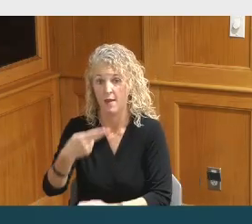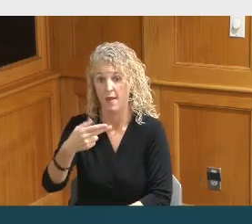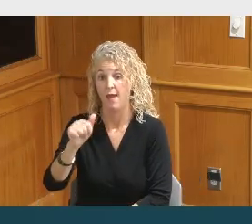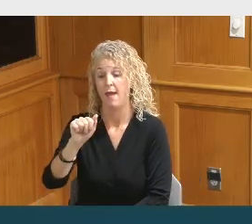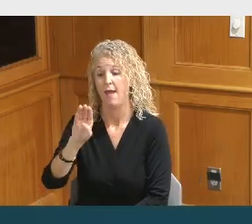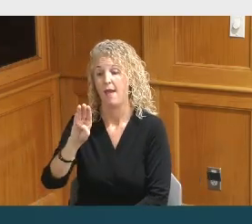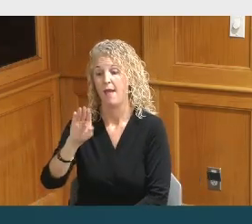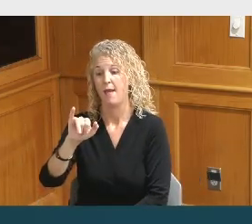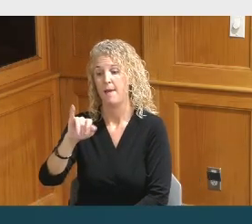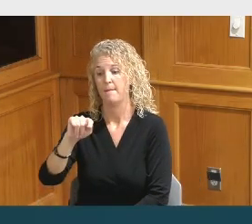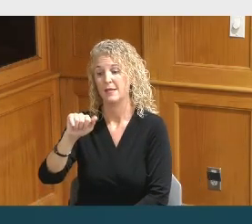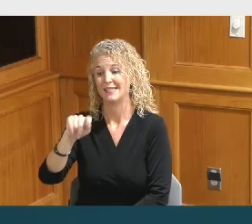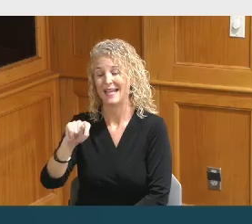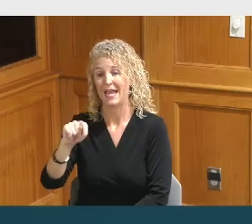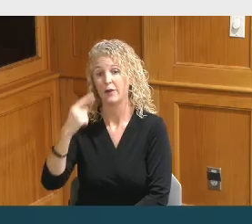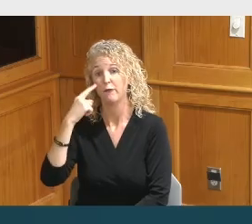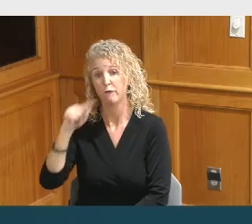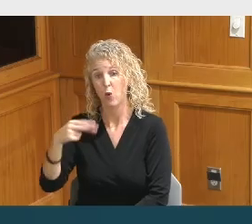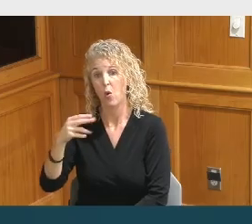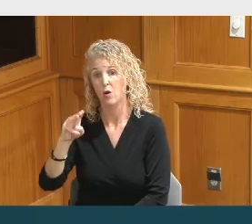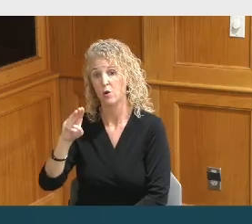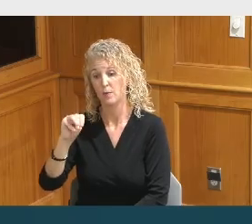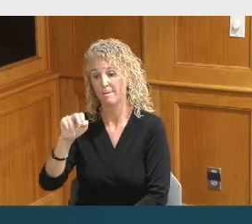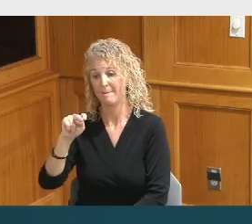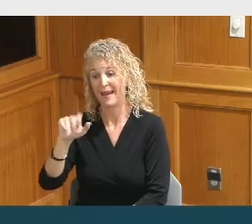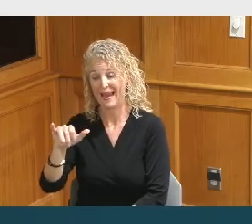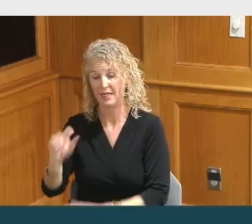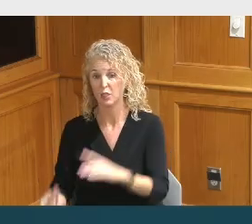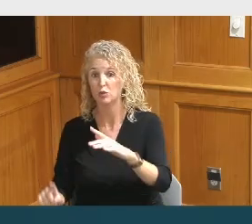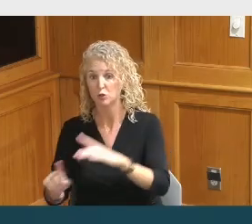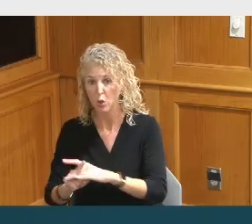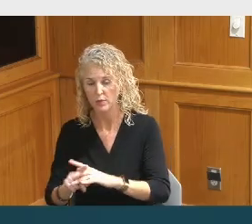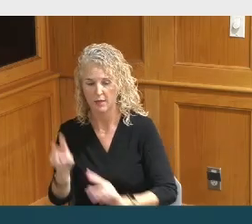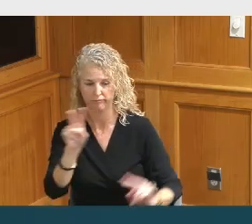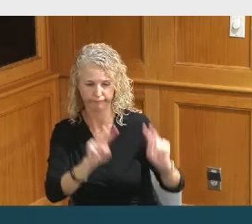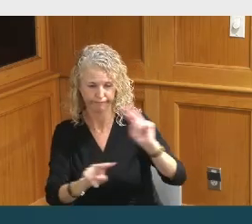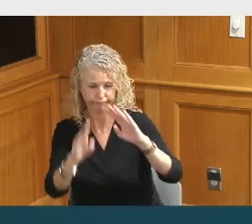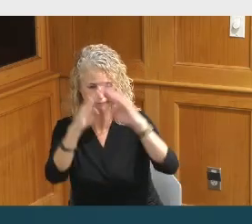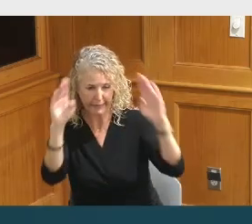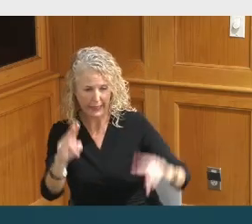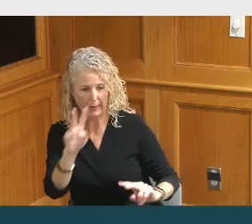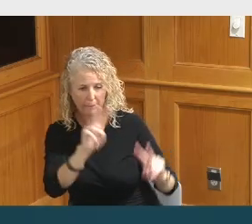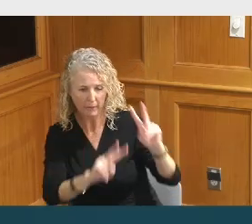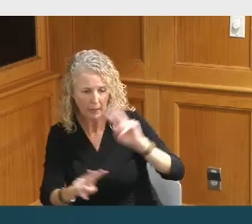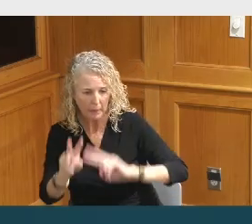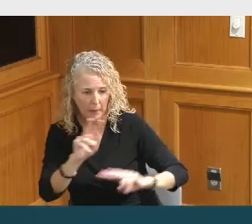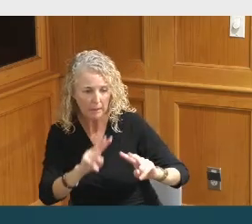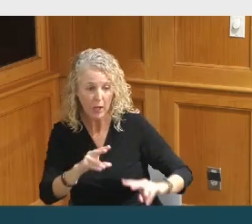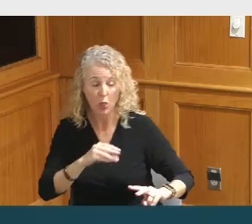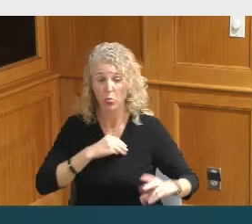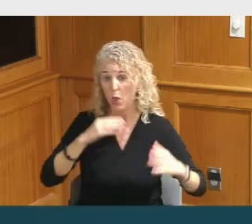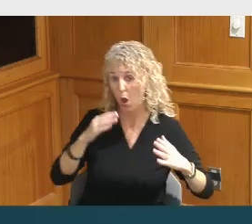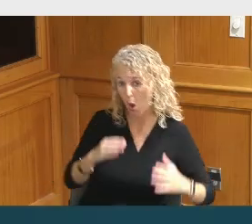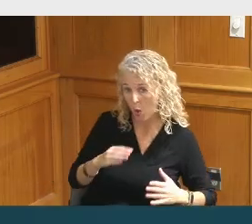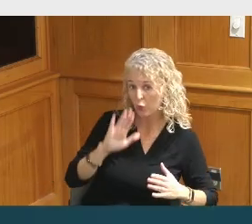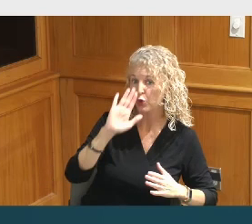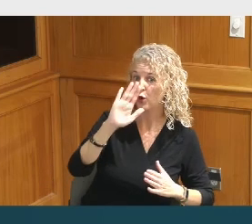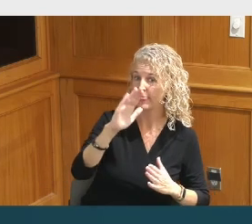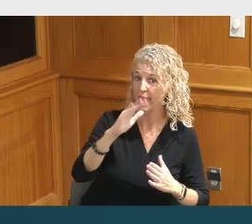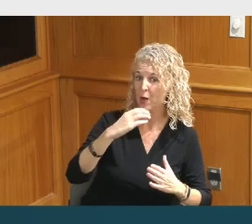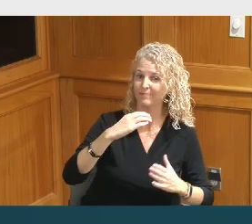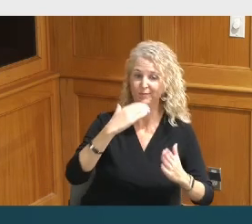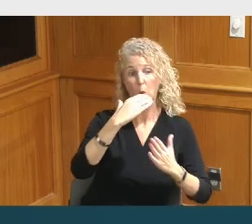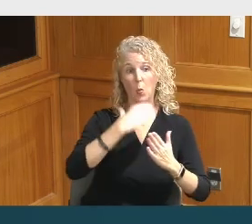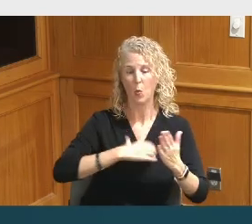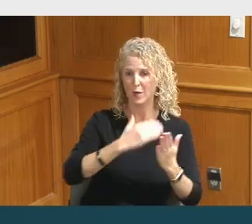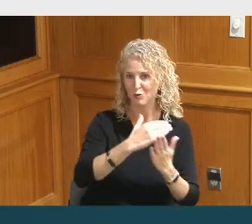steps in. So they are going to go to the home with the homeowner and create the scope of work based on what the homeowner thinks they would like to see, and also what make